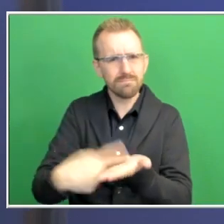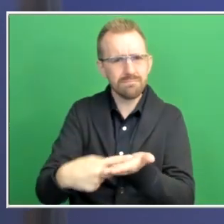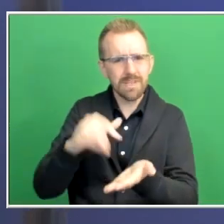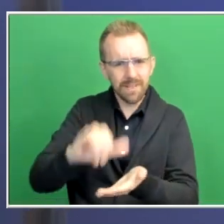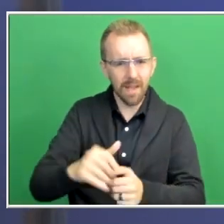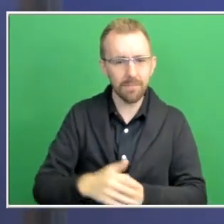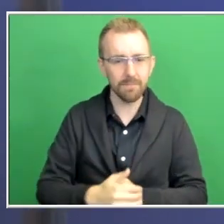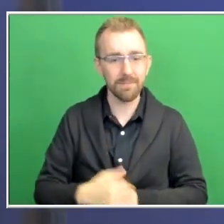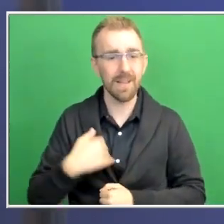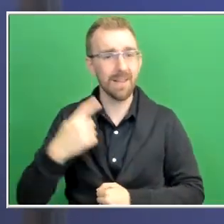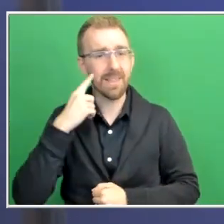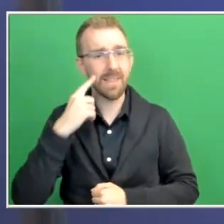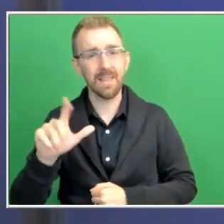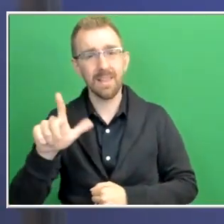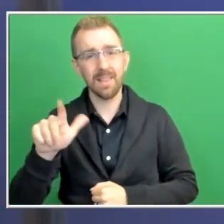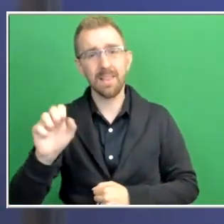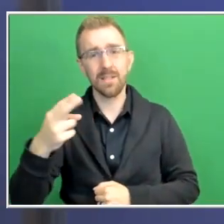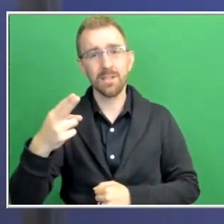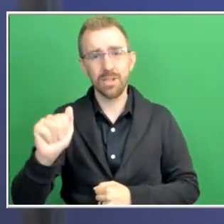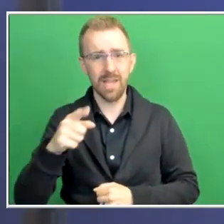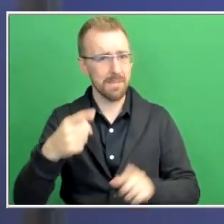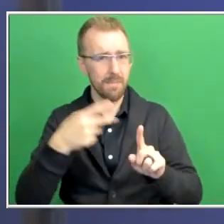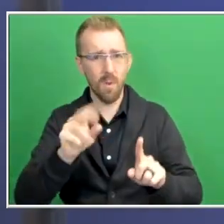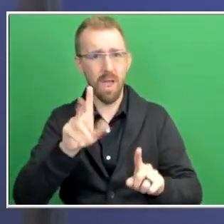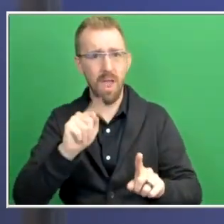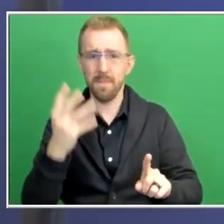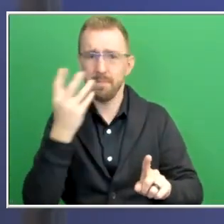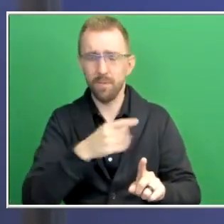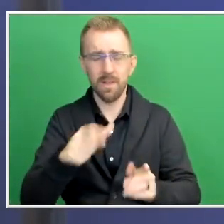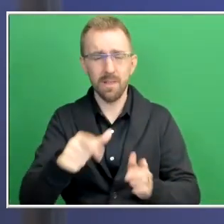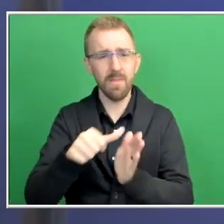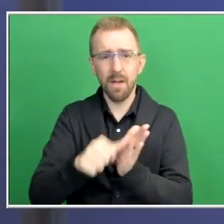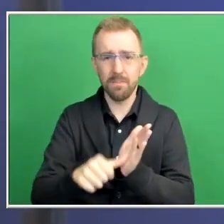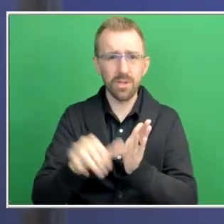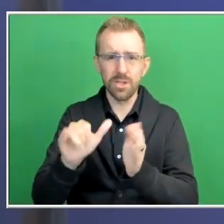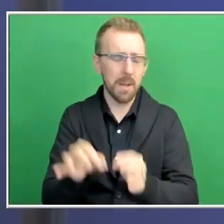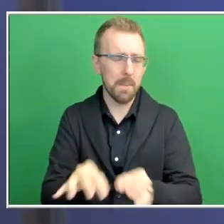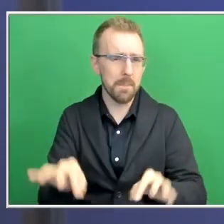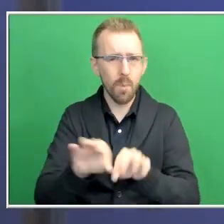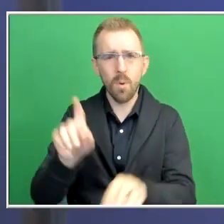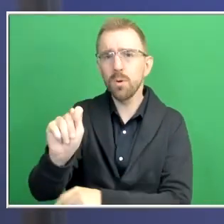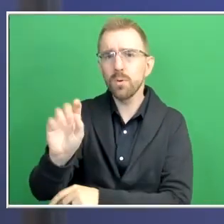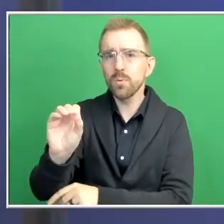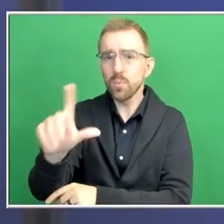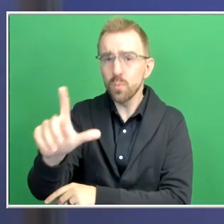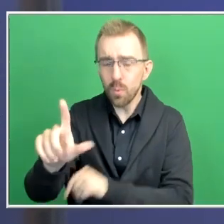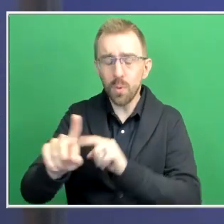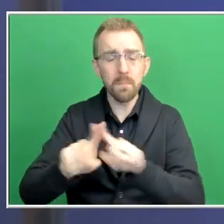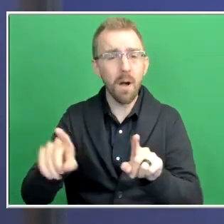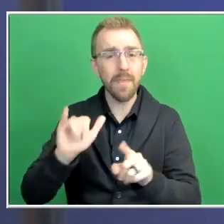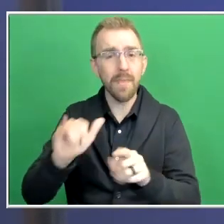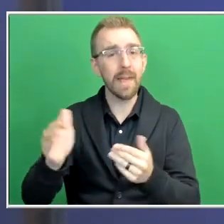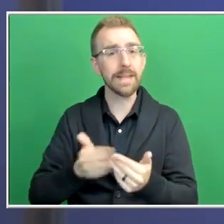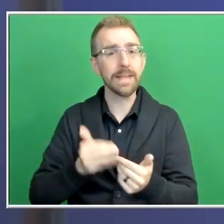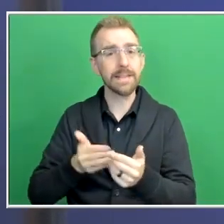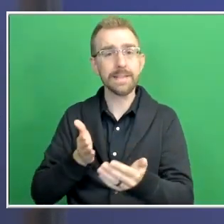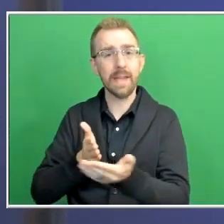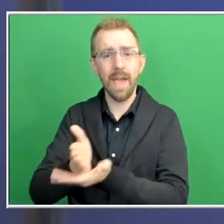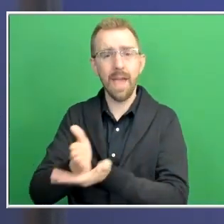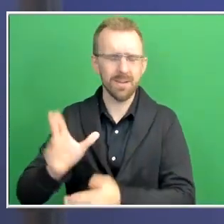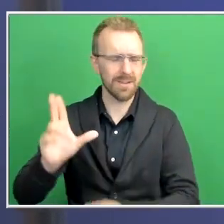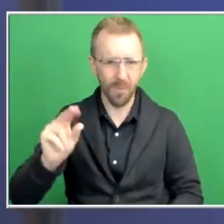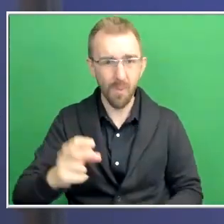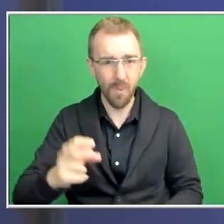has pointed that out beautifully, that, you know, the operations are an important tool, but it's not the easy way out. No. And it is a lot of hard work